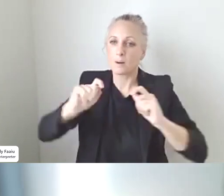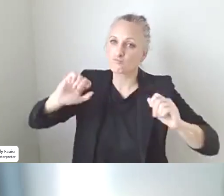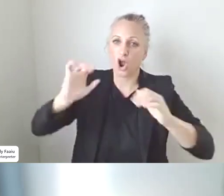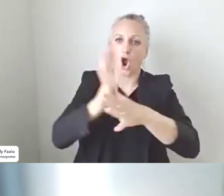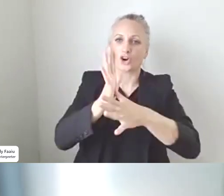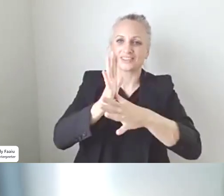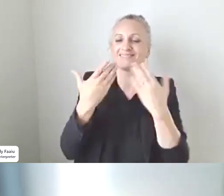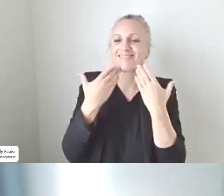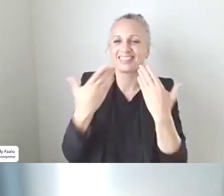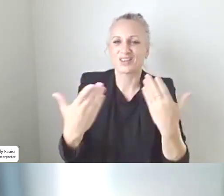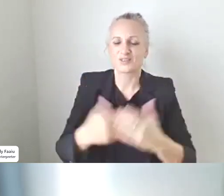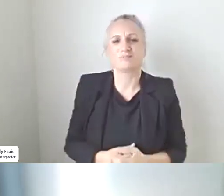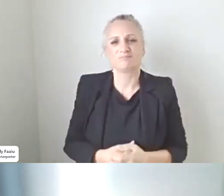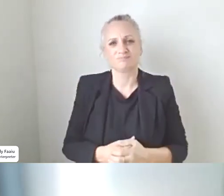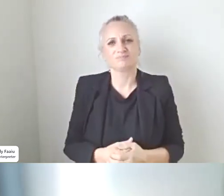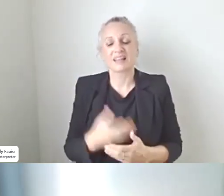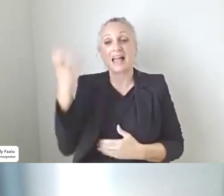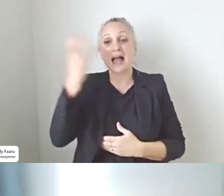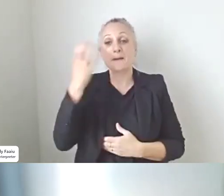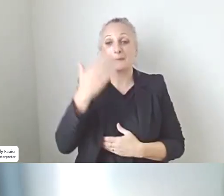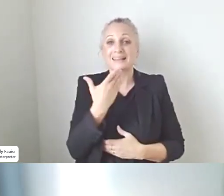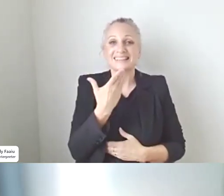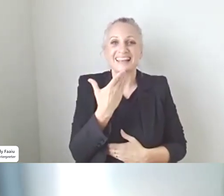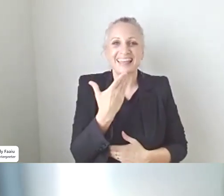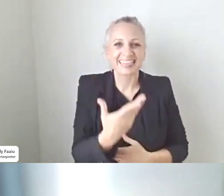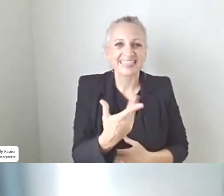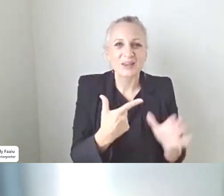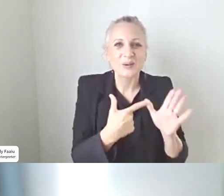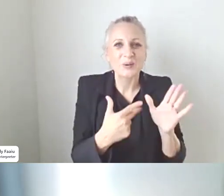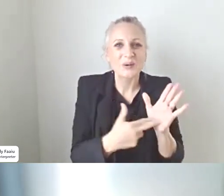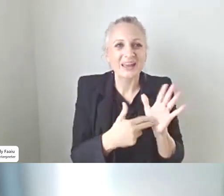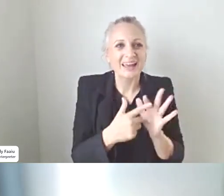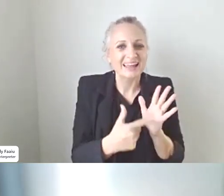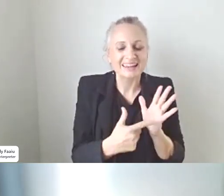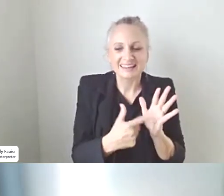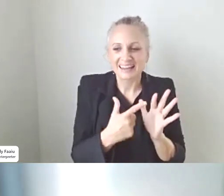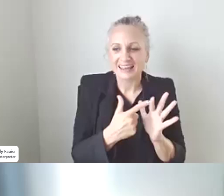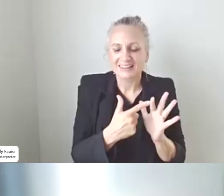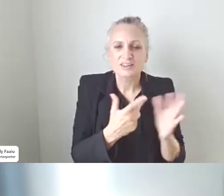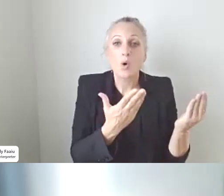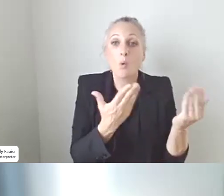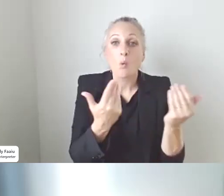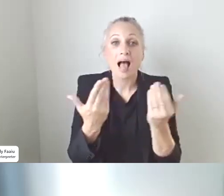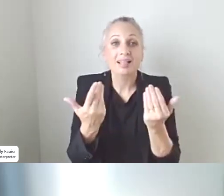Amazing. Thanks, Annette. And now, Megan, welcome all the way from